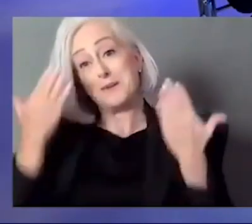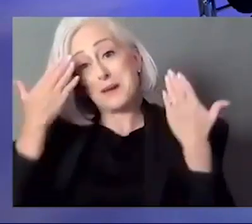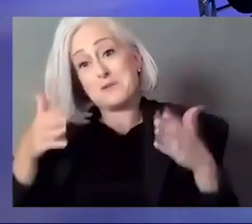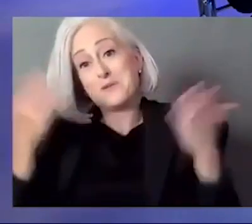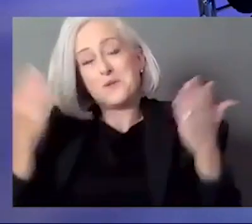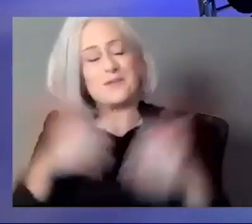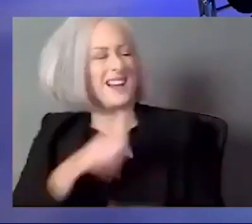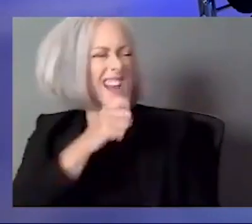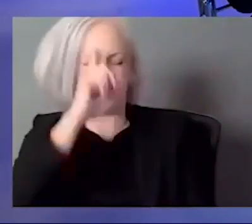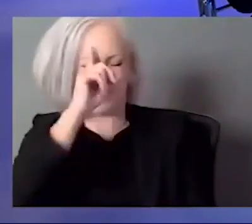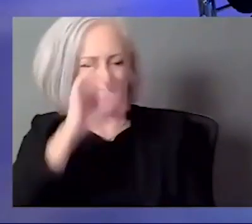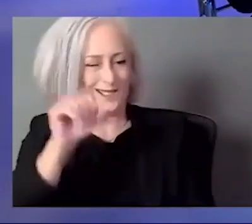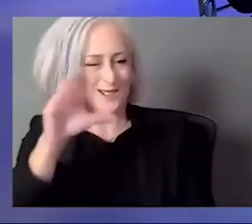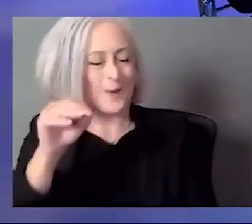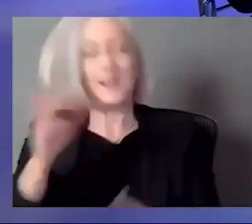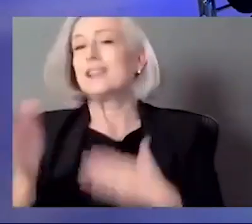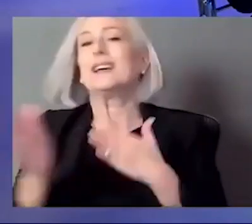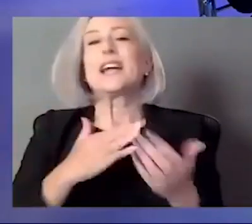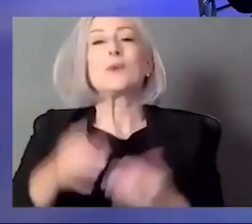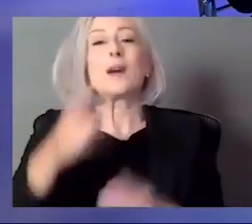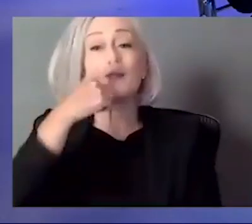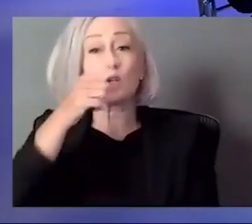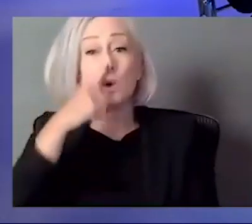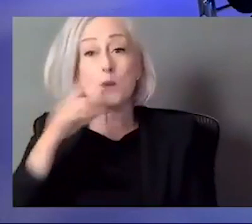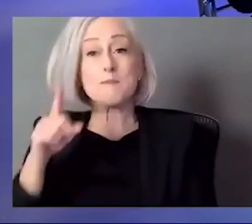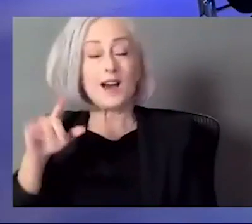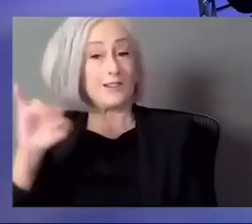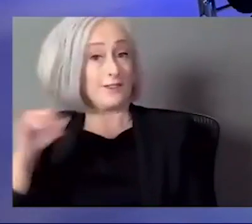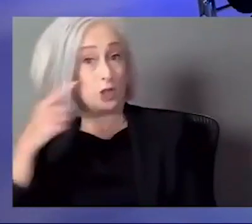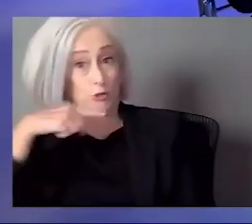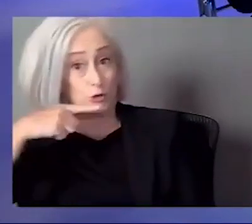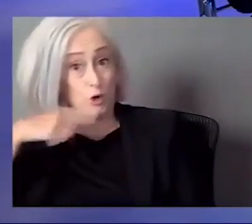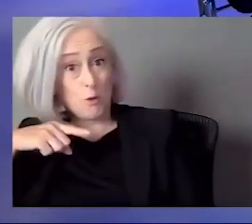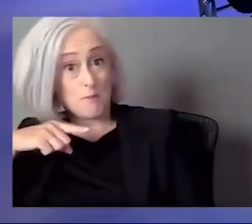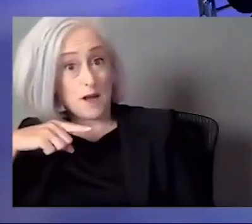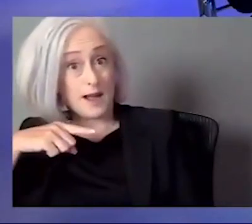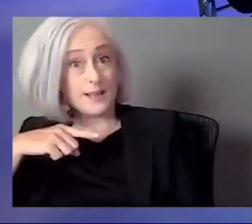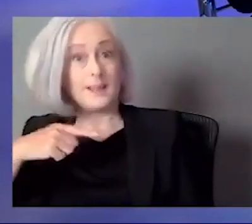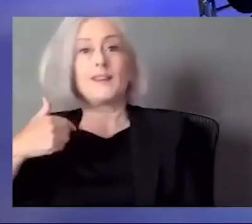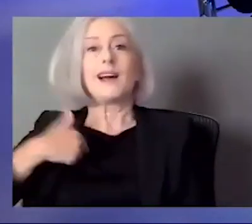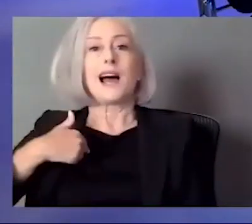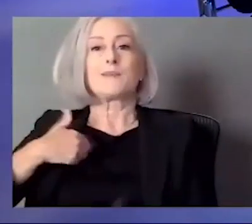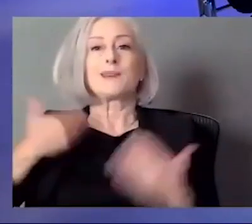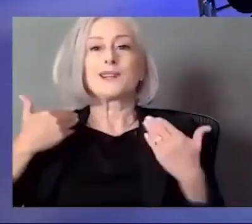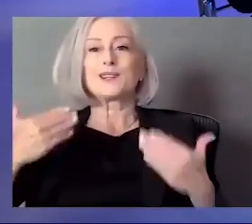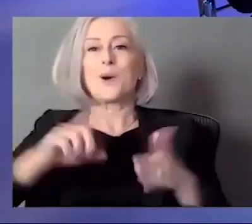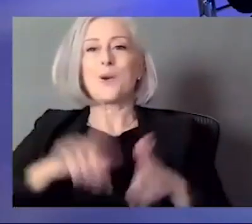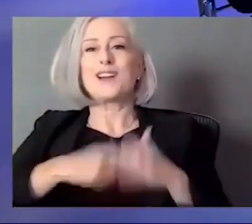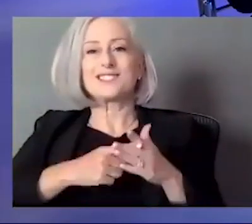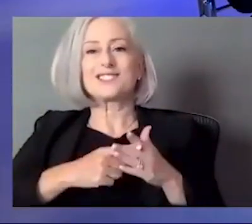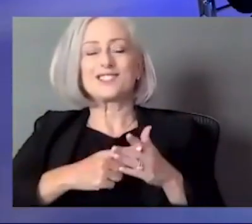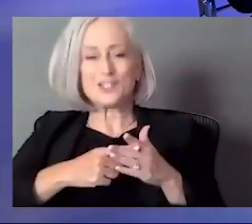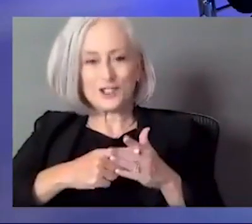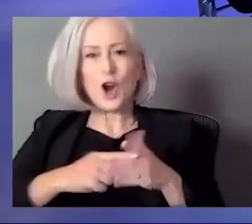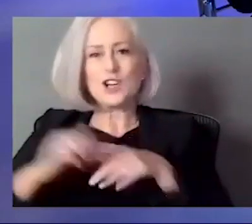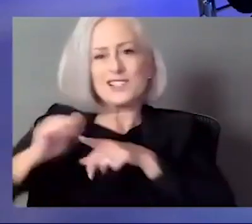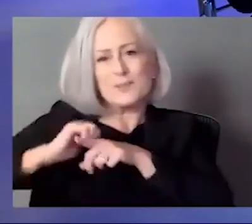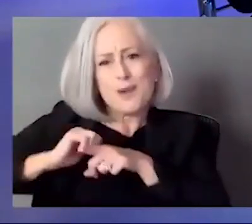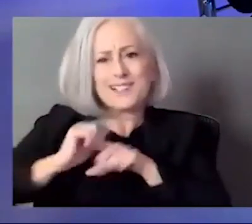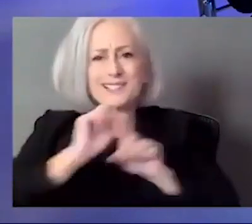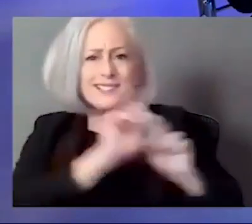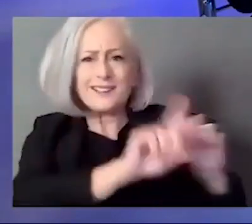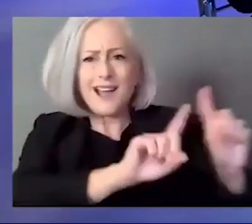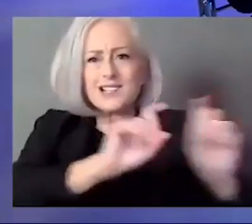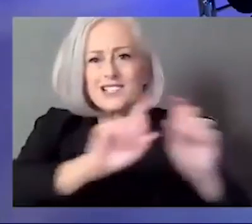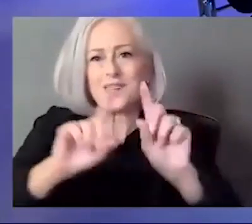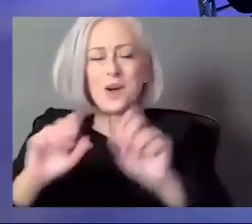so if you'll let me, and if Jill doesn't mind also, I'm going to kind of get the wheels turning for me, get some practice on asking questions. You go for it.